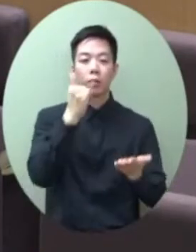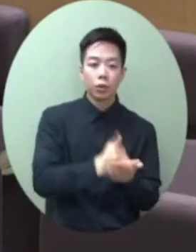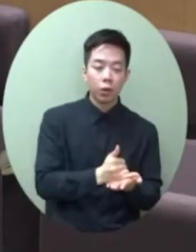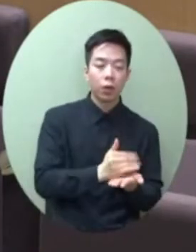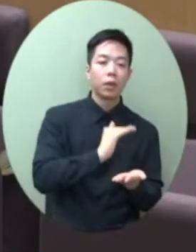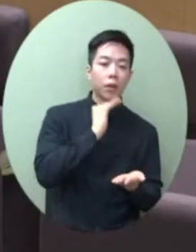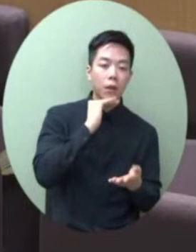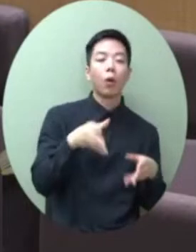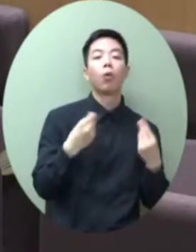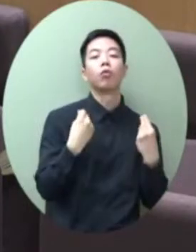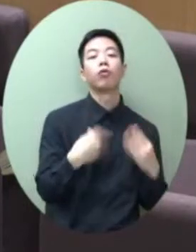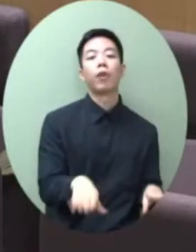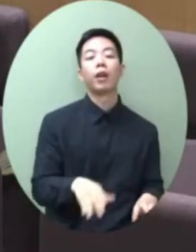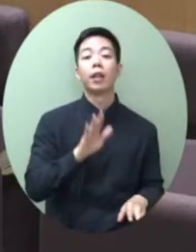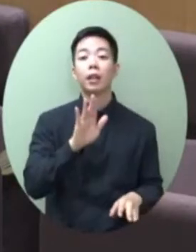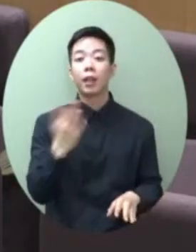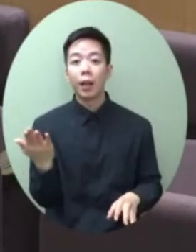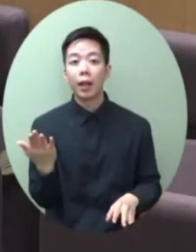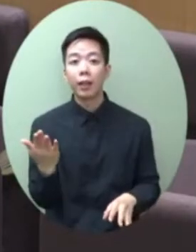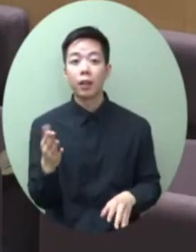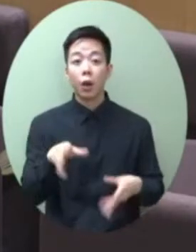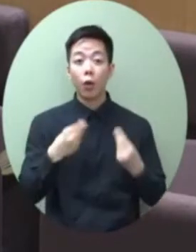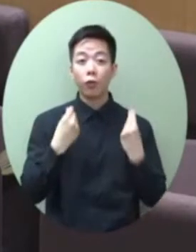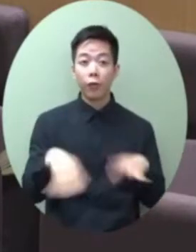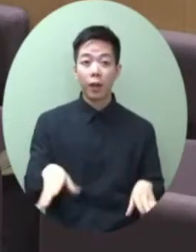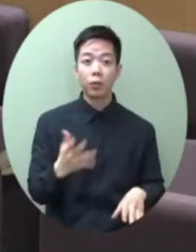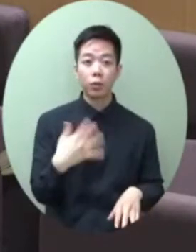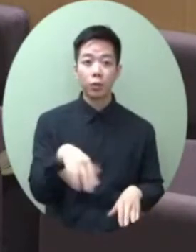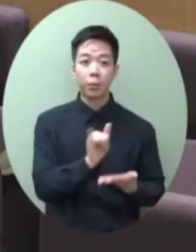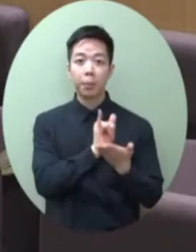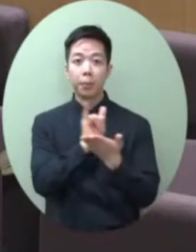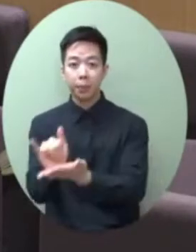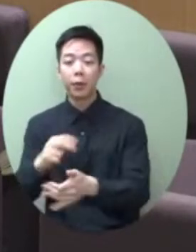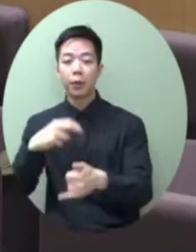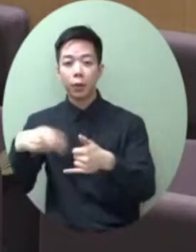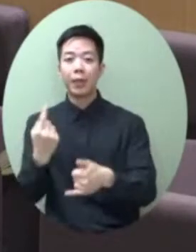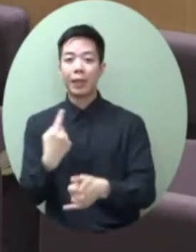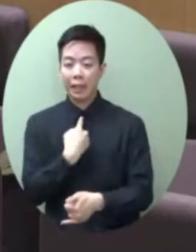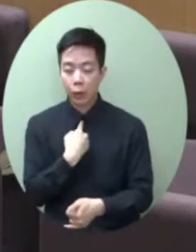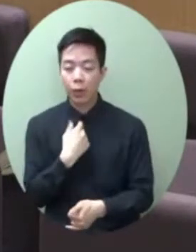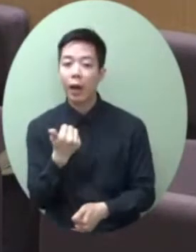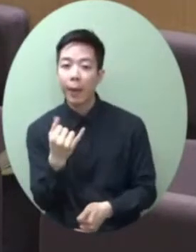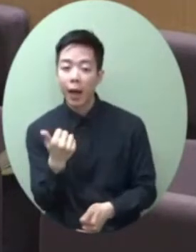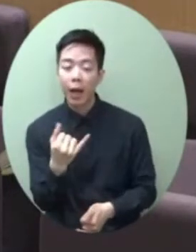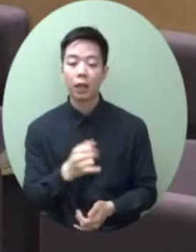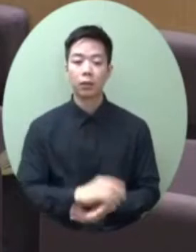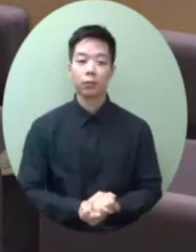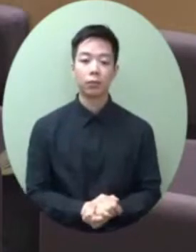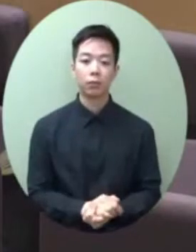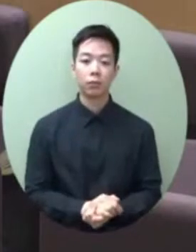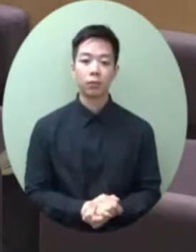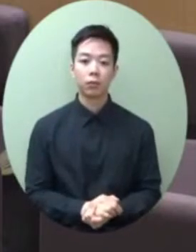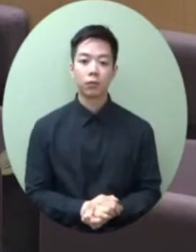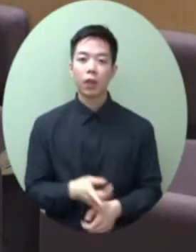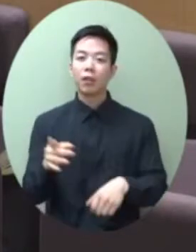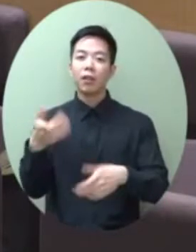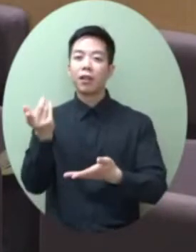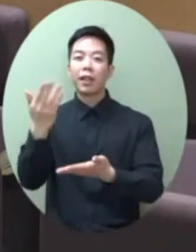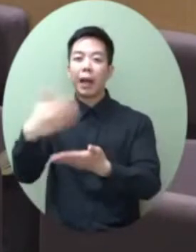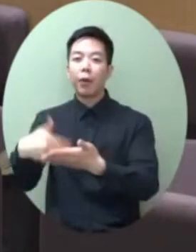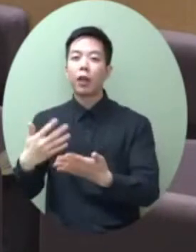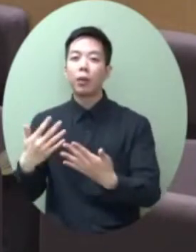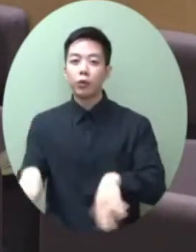home and recovered before even being sent to hospital. Do they need to still be sent to hospital even though they've